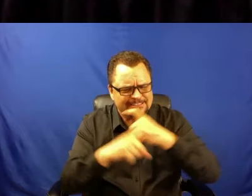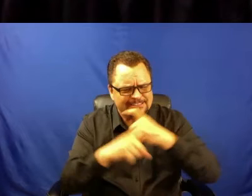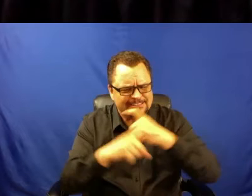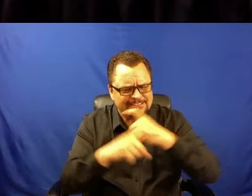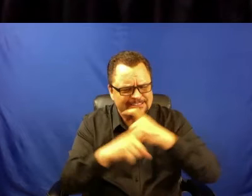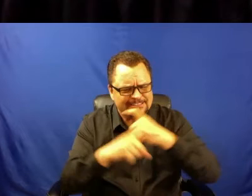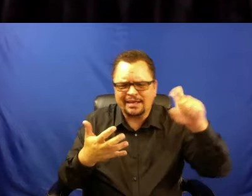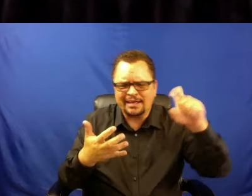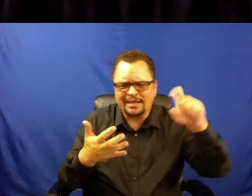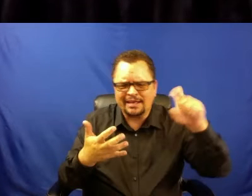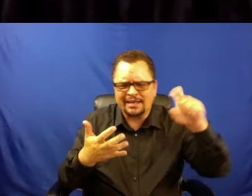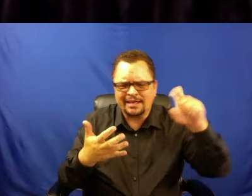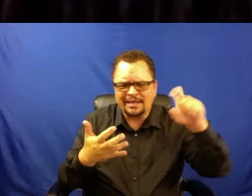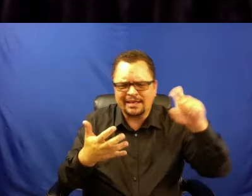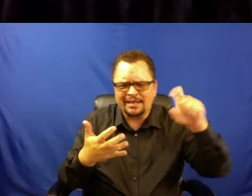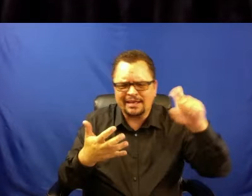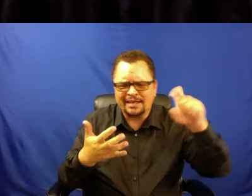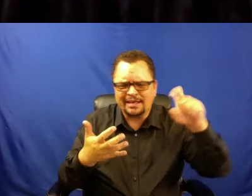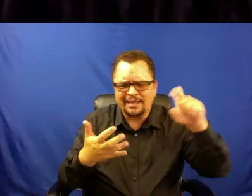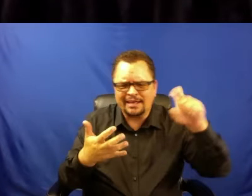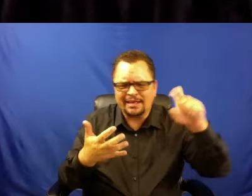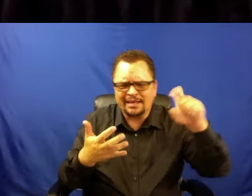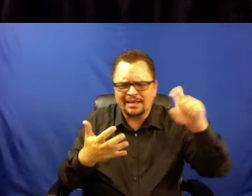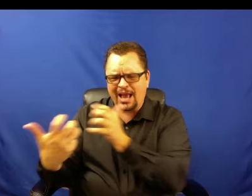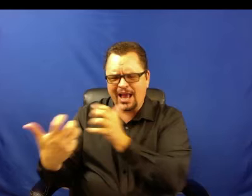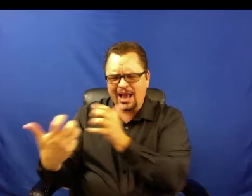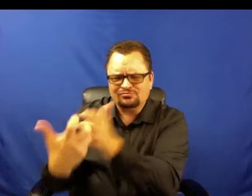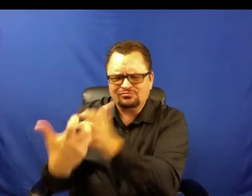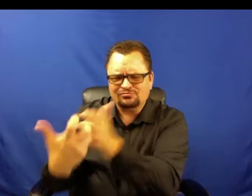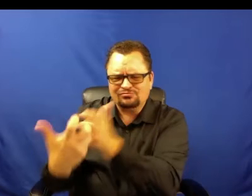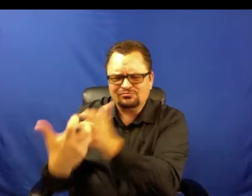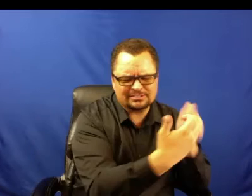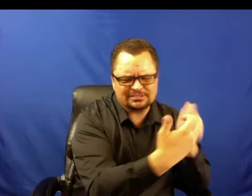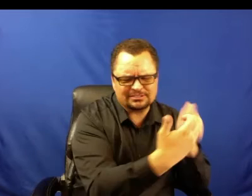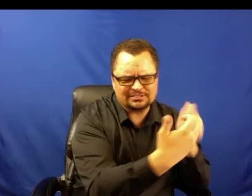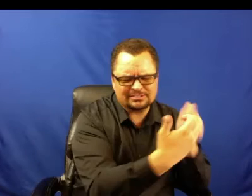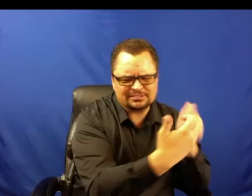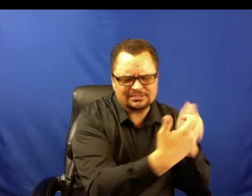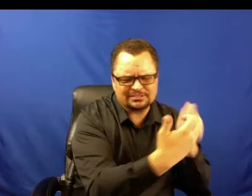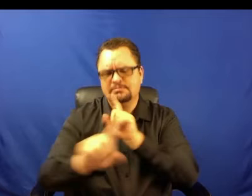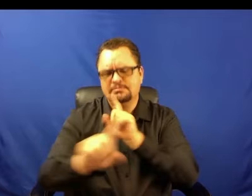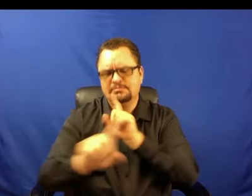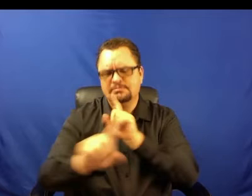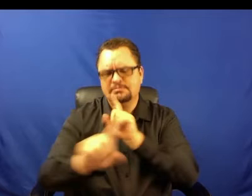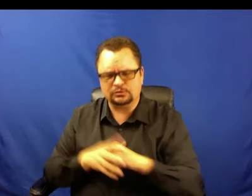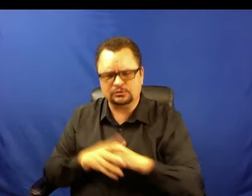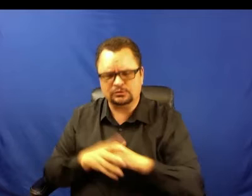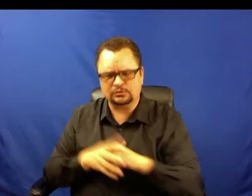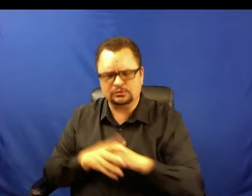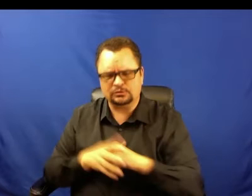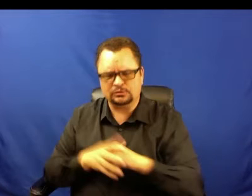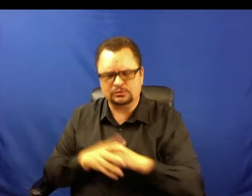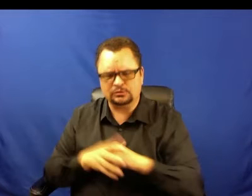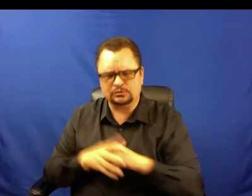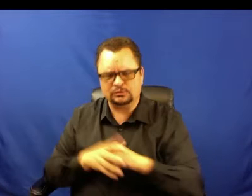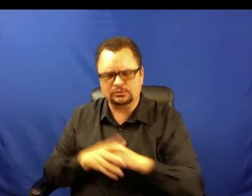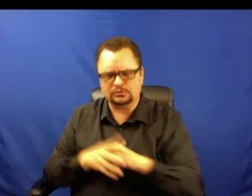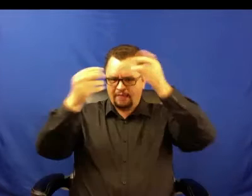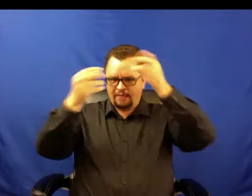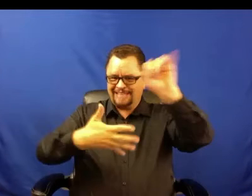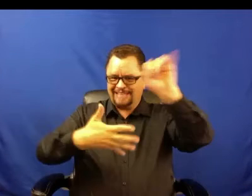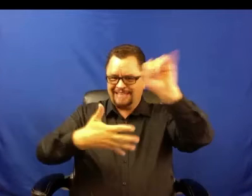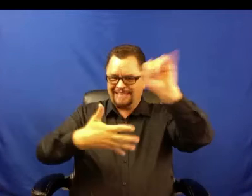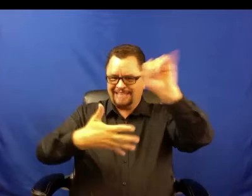the response. Okay. It sounds like a lot of information yet to come. Yeah. Any Board of Health member comments or questions? Yes. I